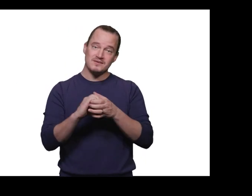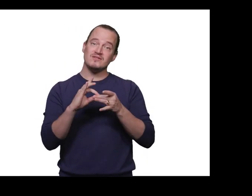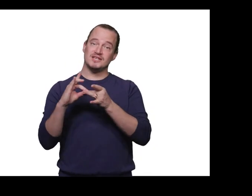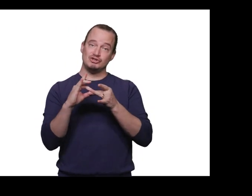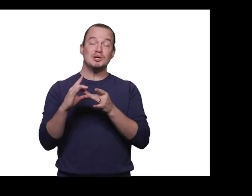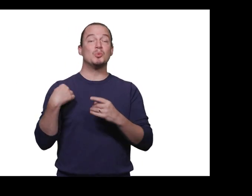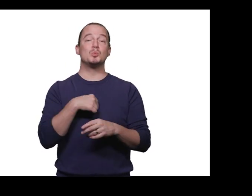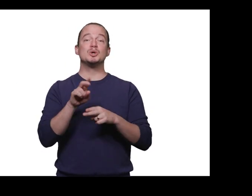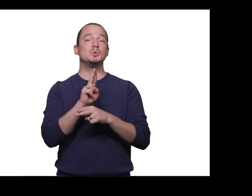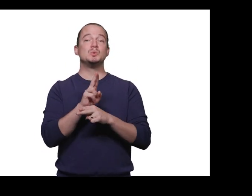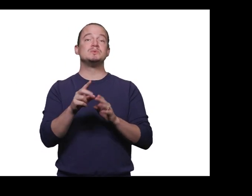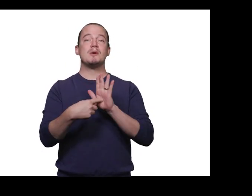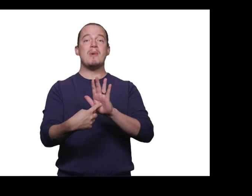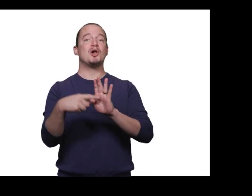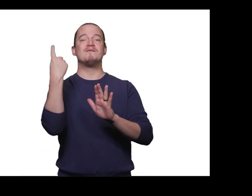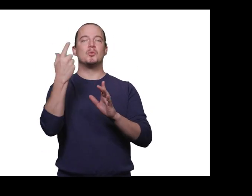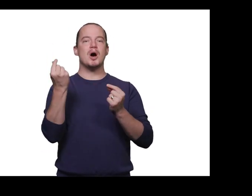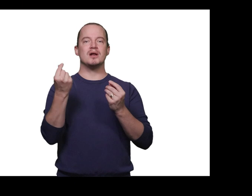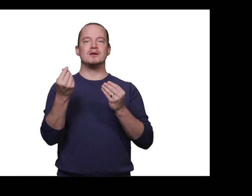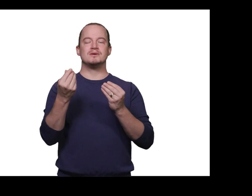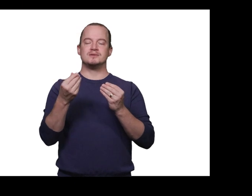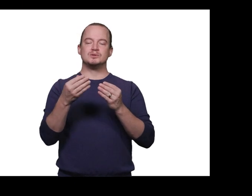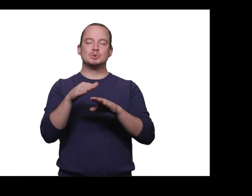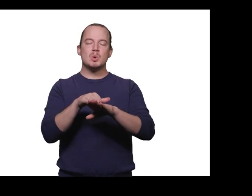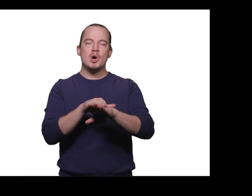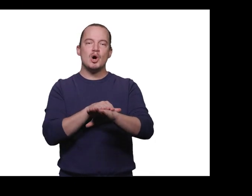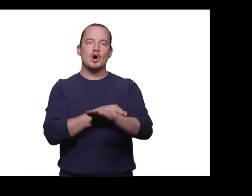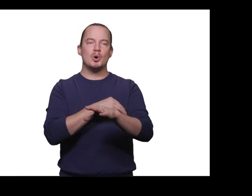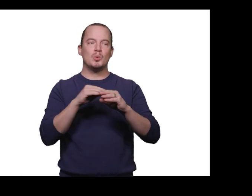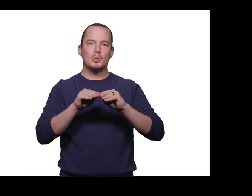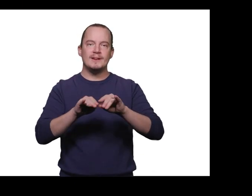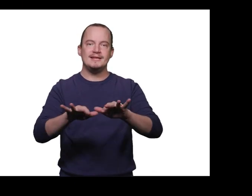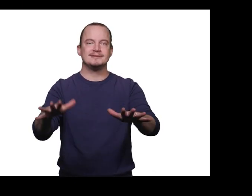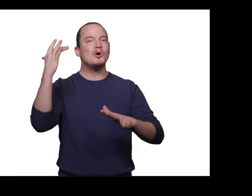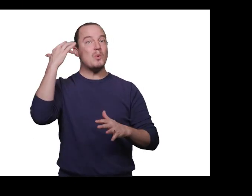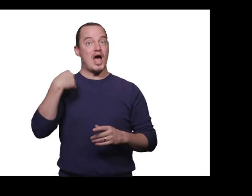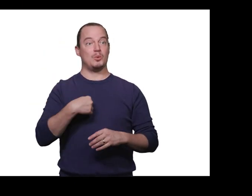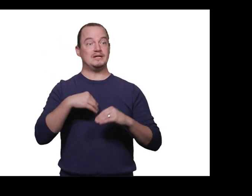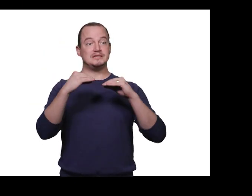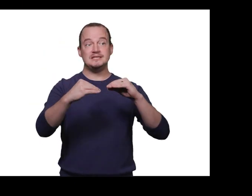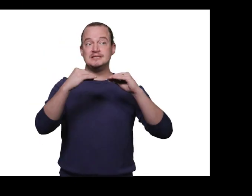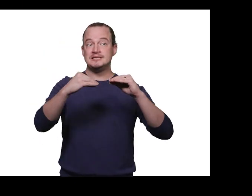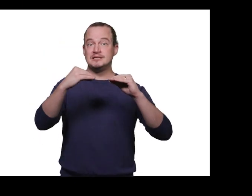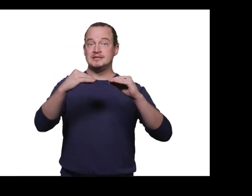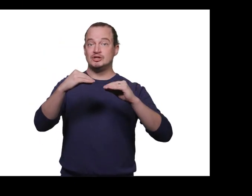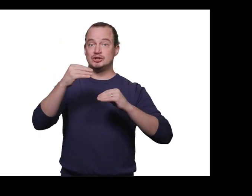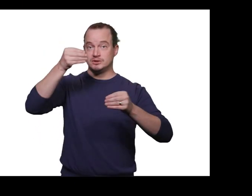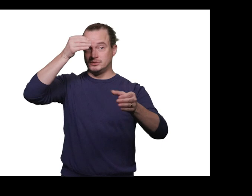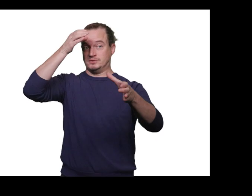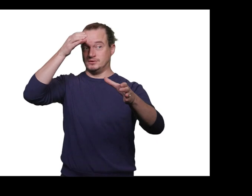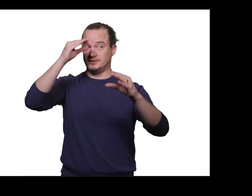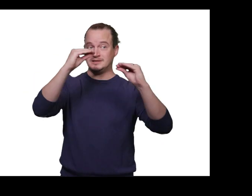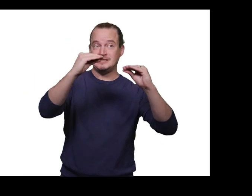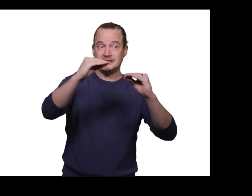a model of gradual release, with the intention being that the educator will lead the use of arts-integrated strategies on their